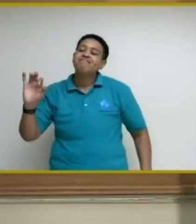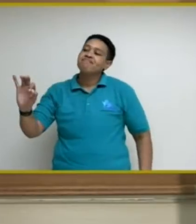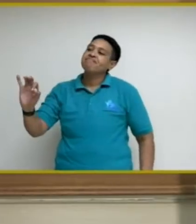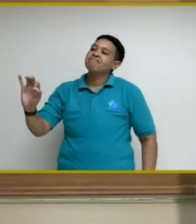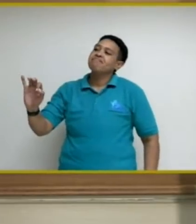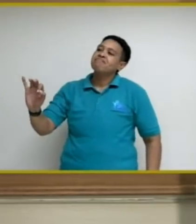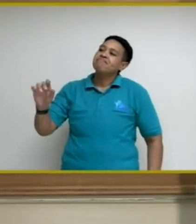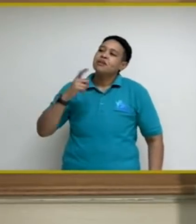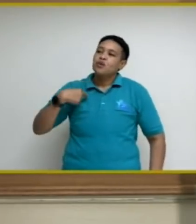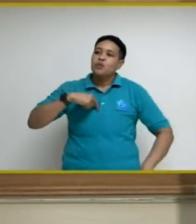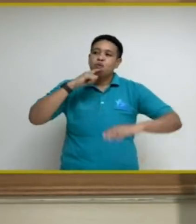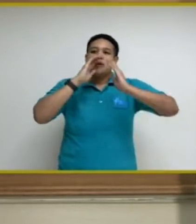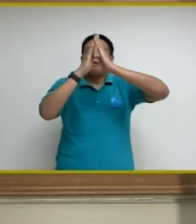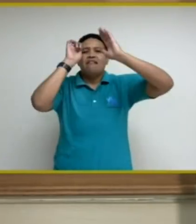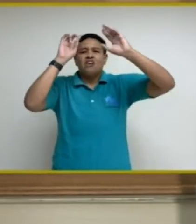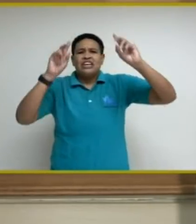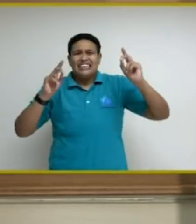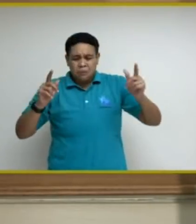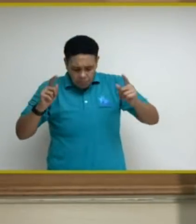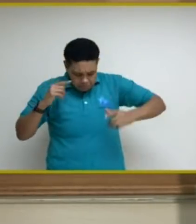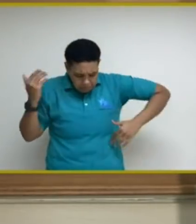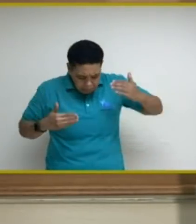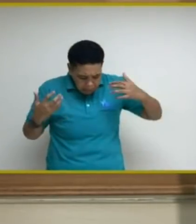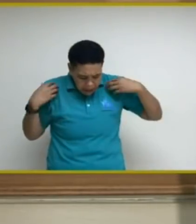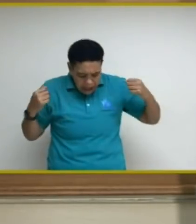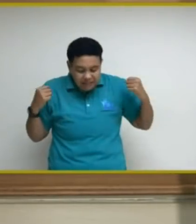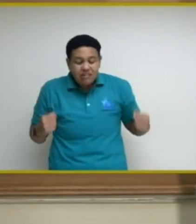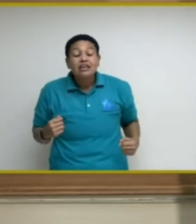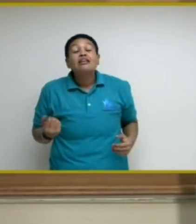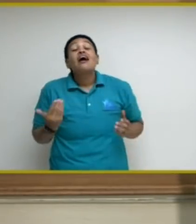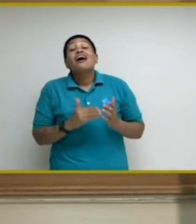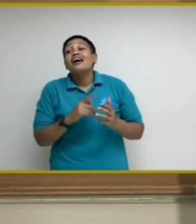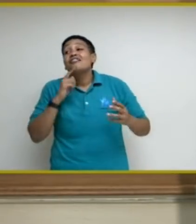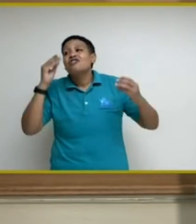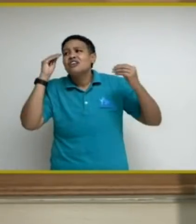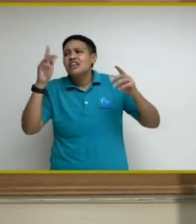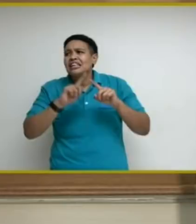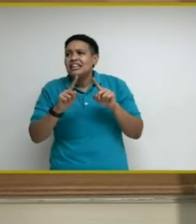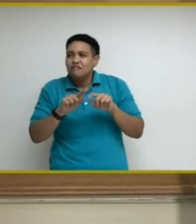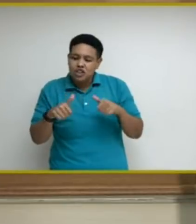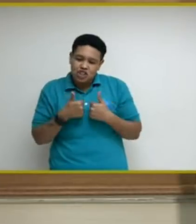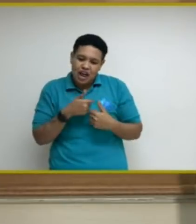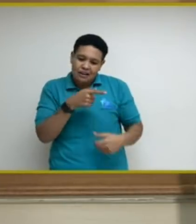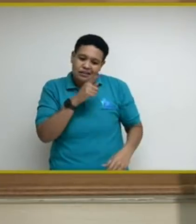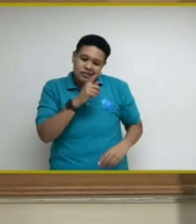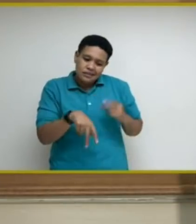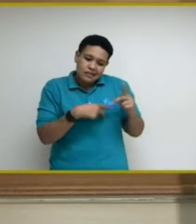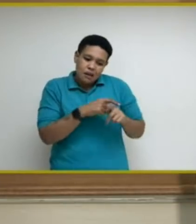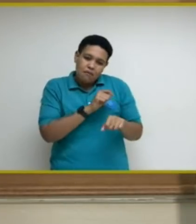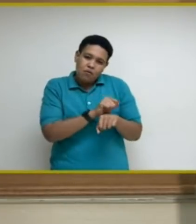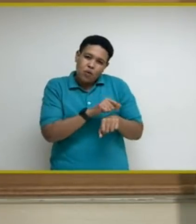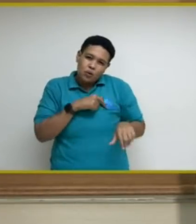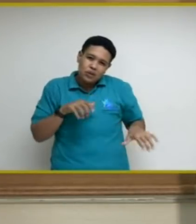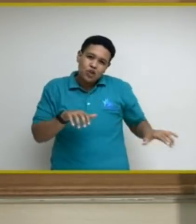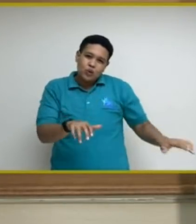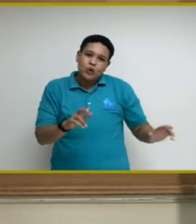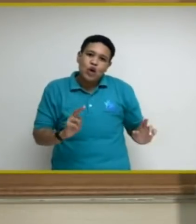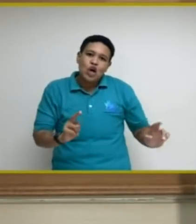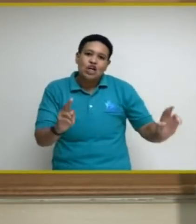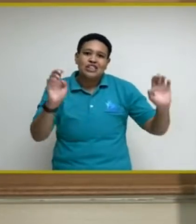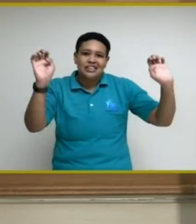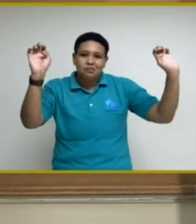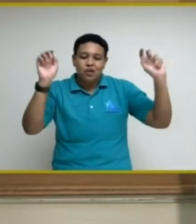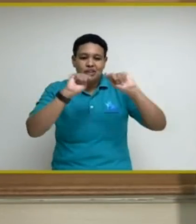we certainly pray for their speedy recovery. Again, another indication of the challenges of the type of work that we do. The emergency